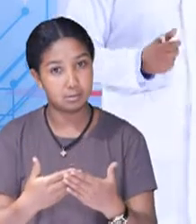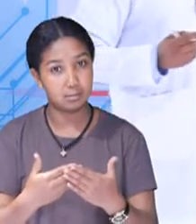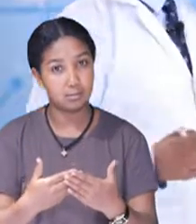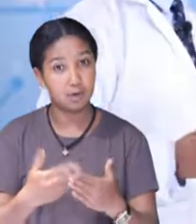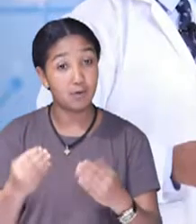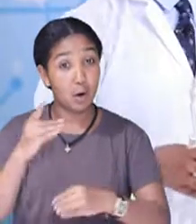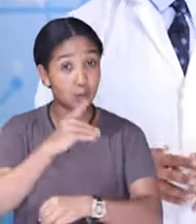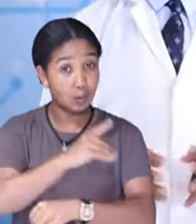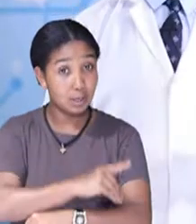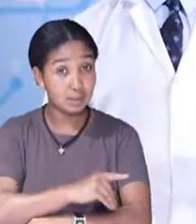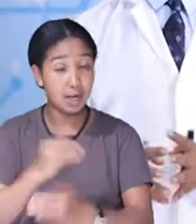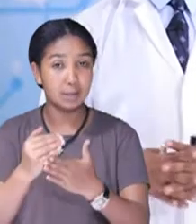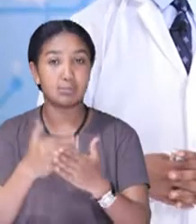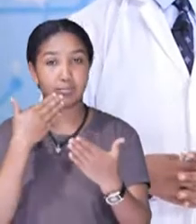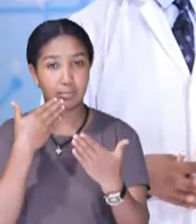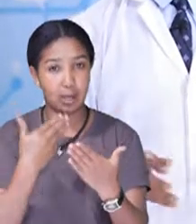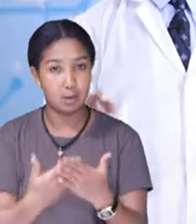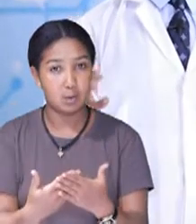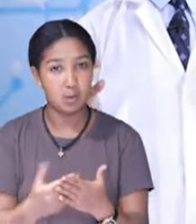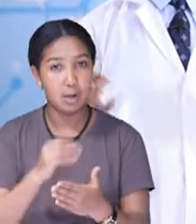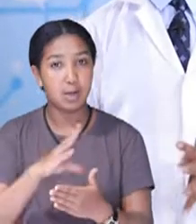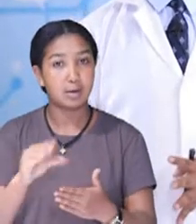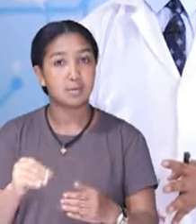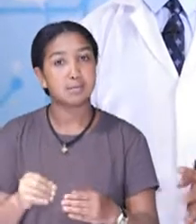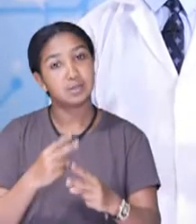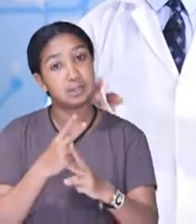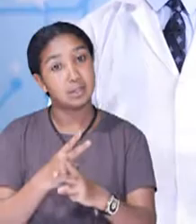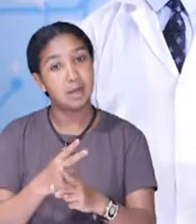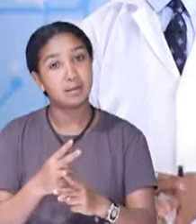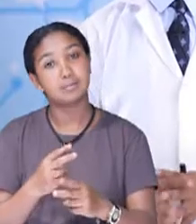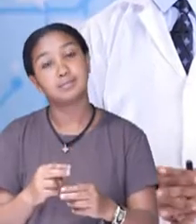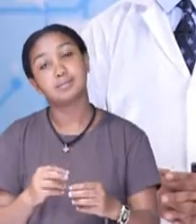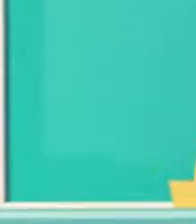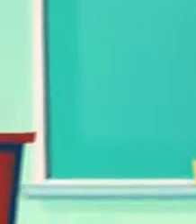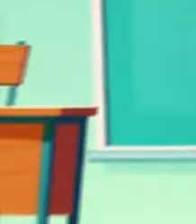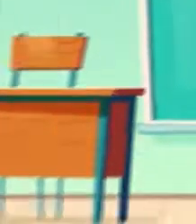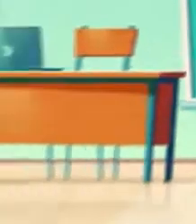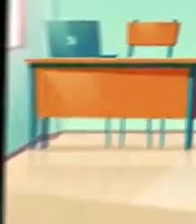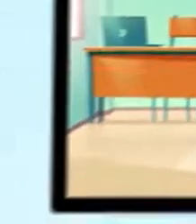For our today's lesson, thank you, and stay safe, stay home.